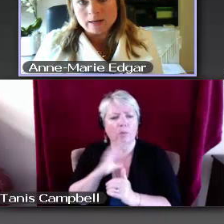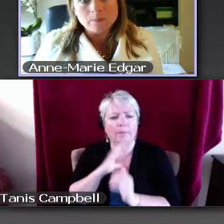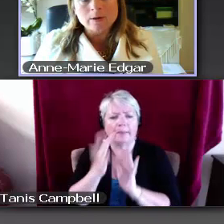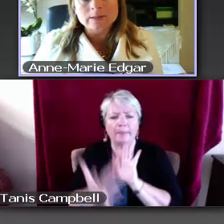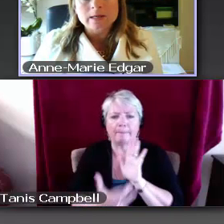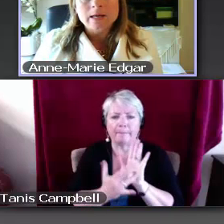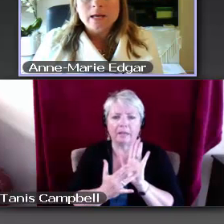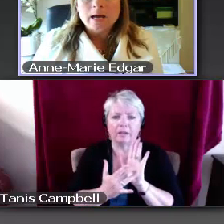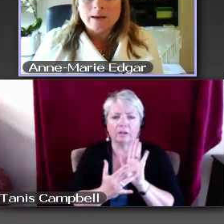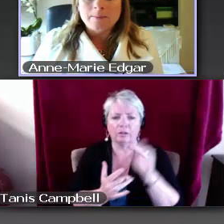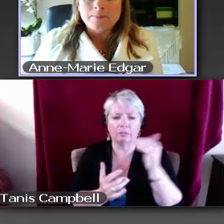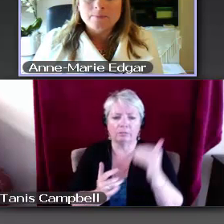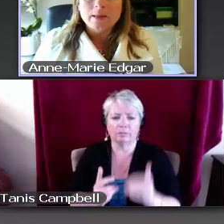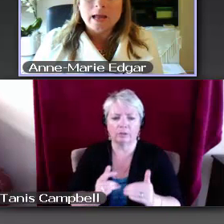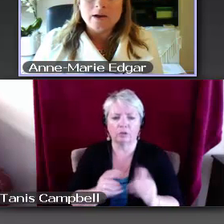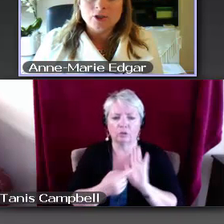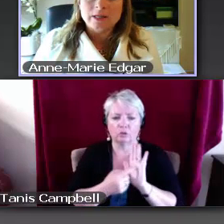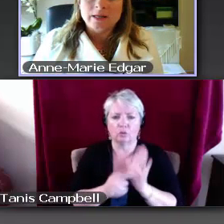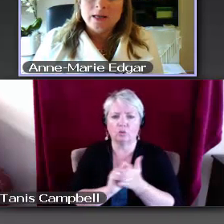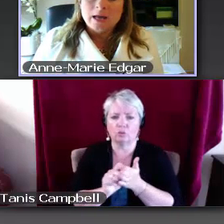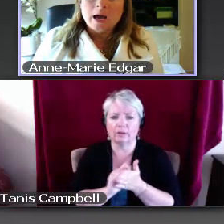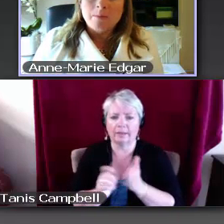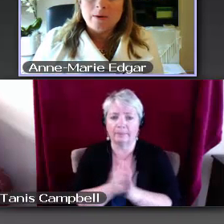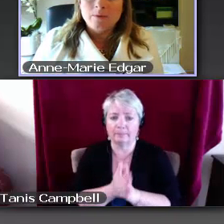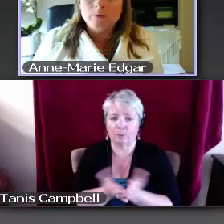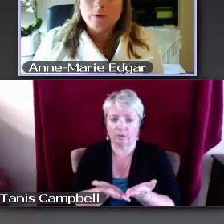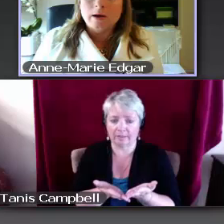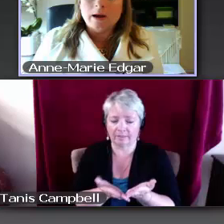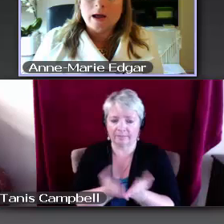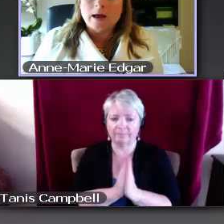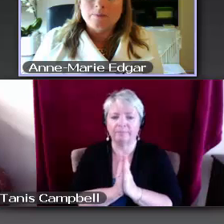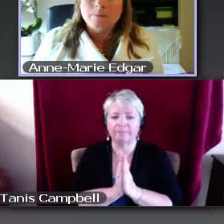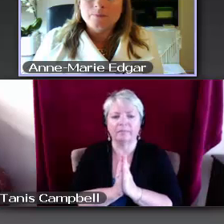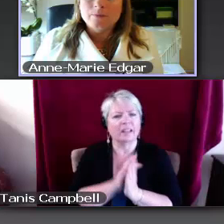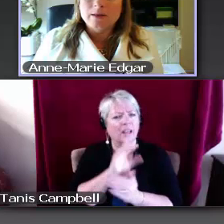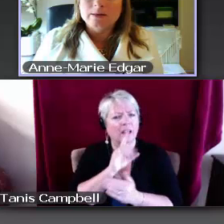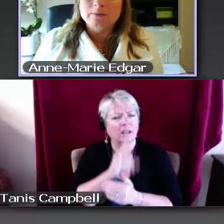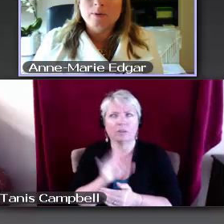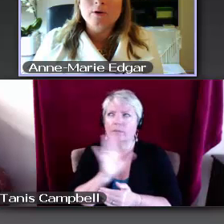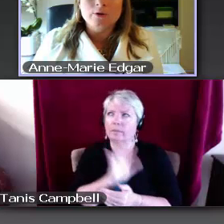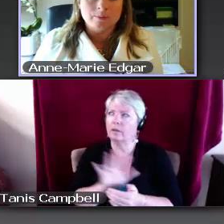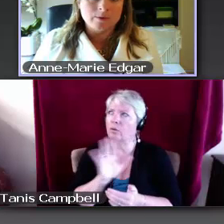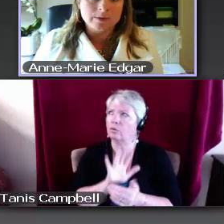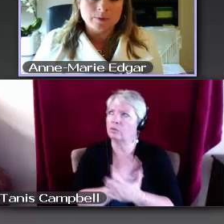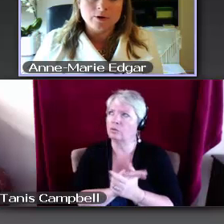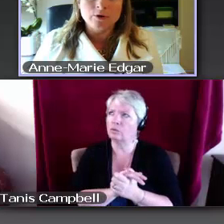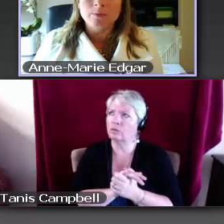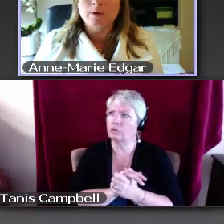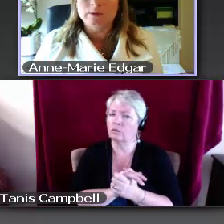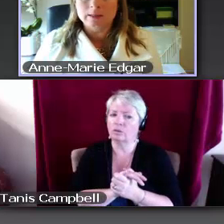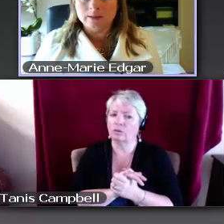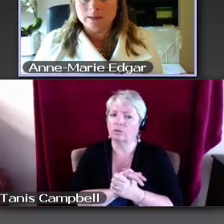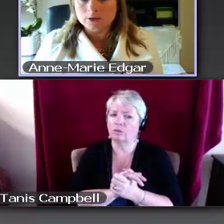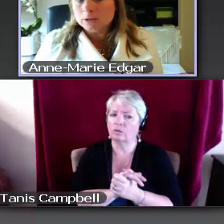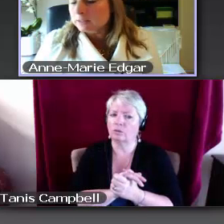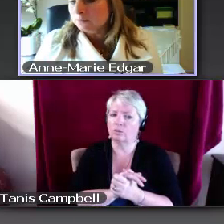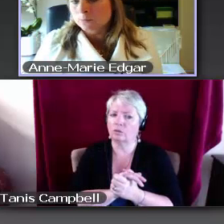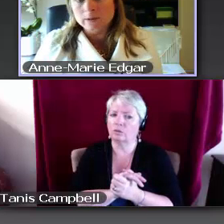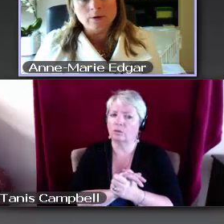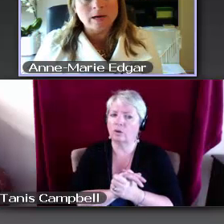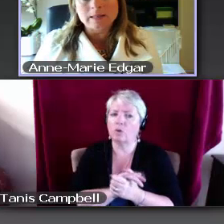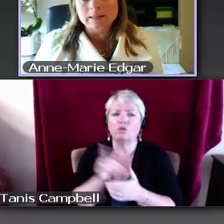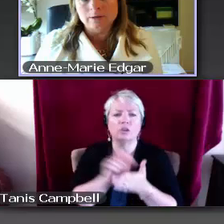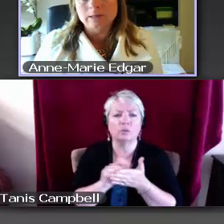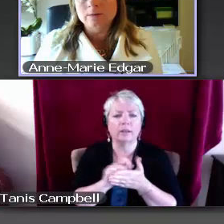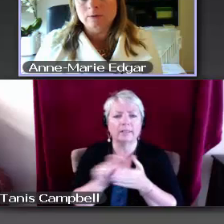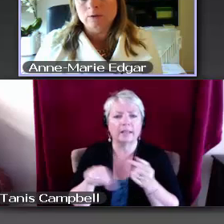center, writing books actually about partner abuse and addiction is